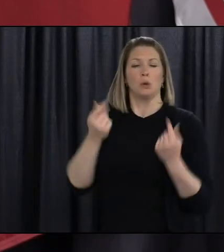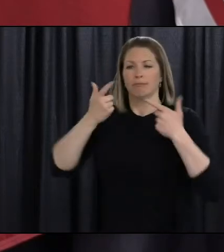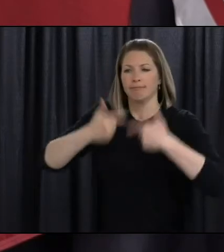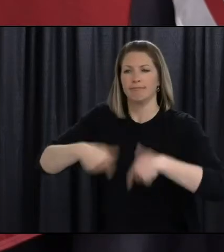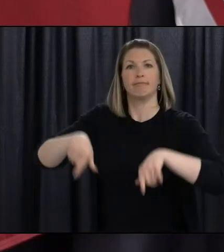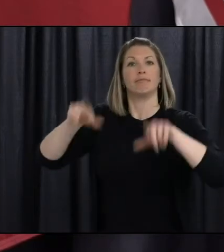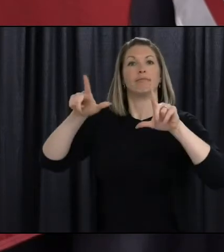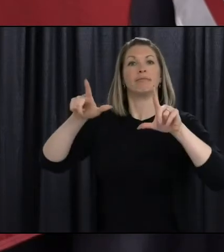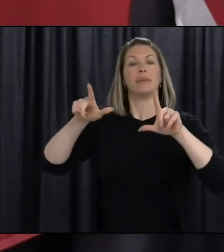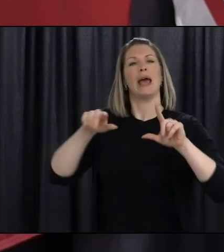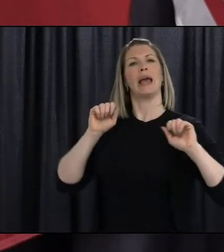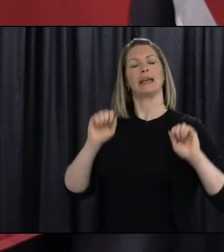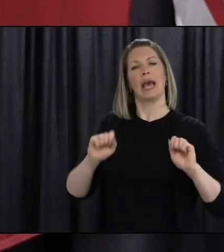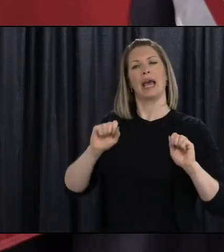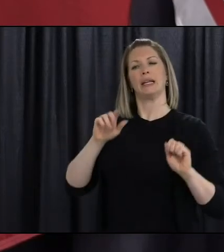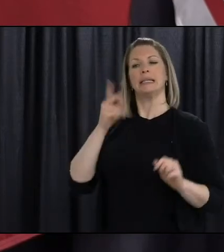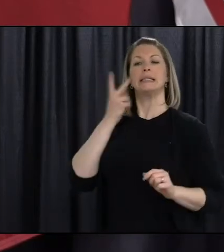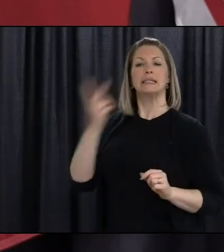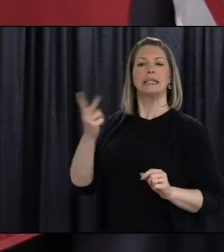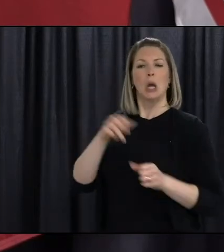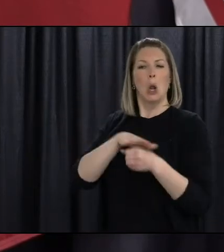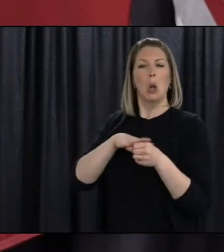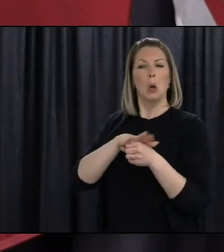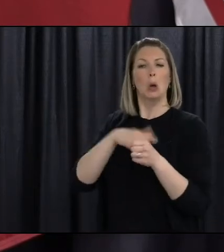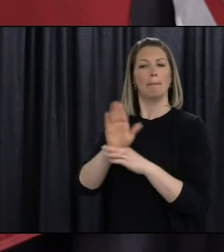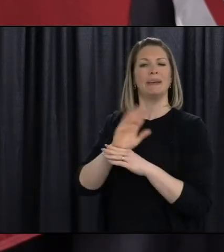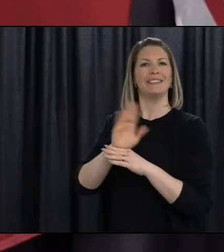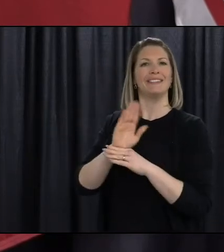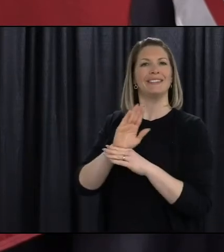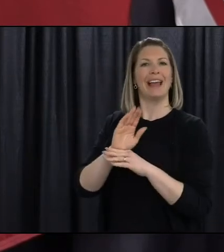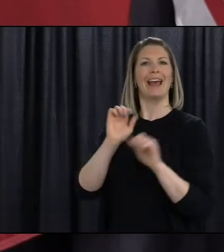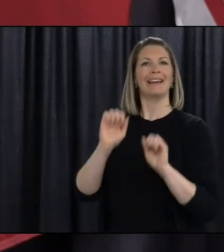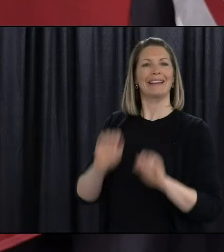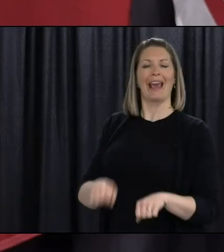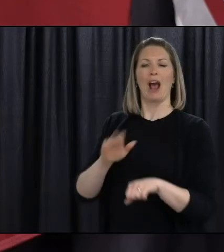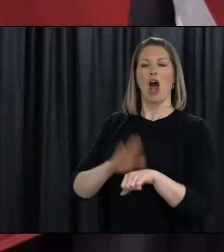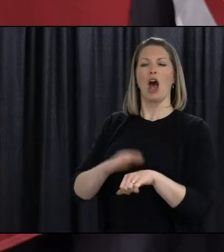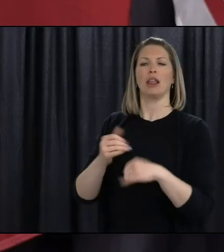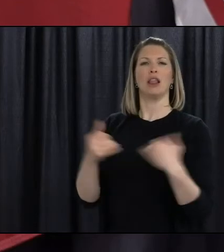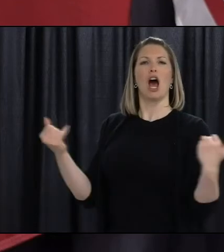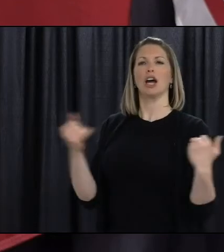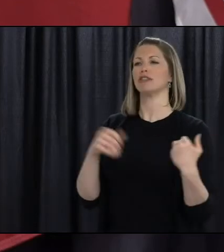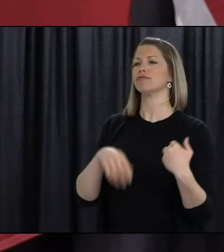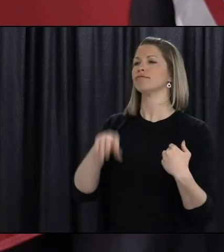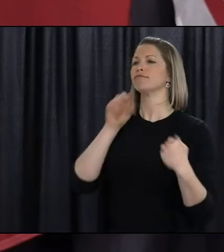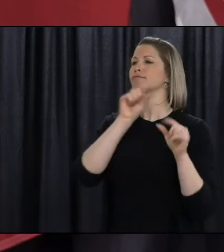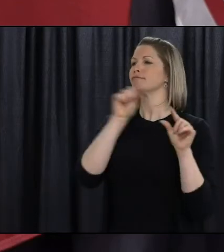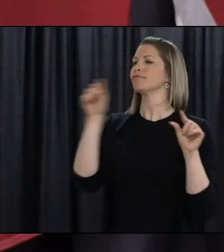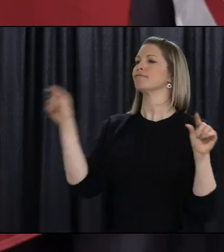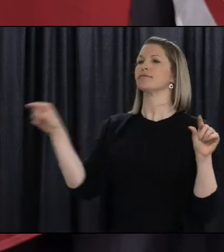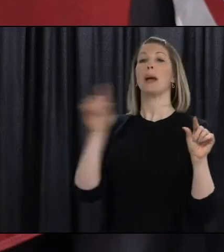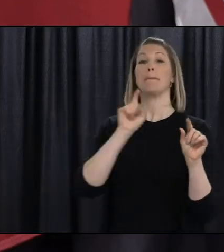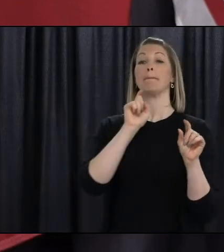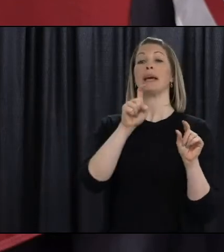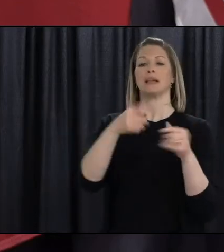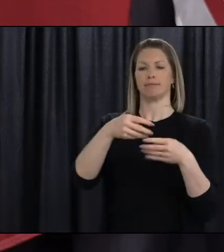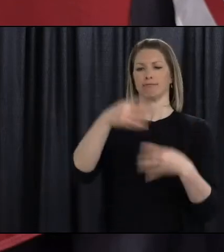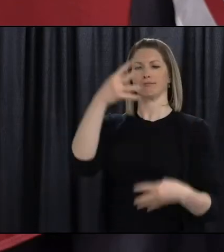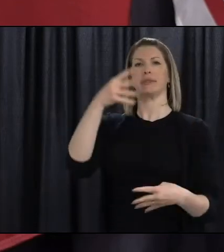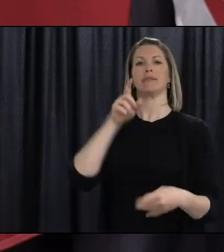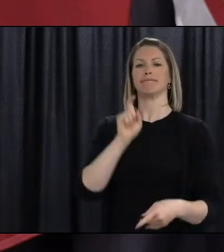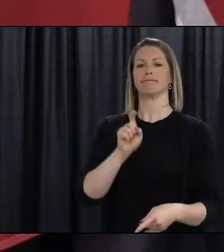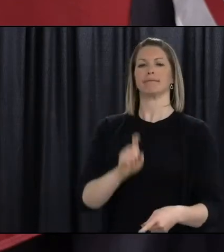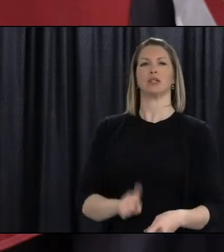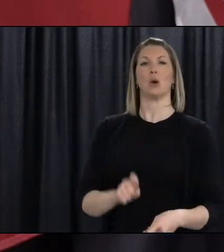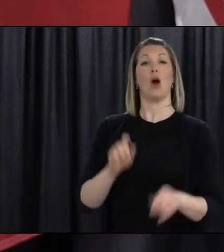curbside pickup. So think about supporting our local business community. So if you have a moment today after the